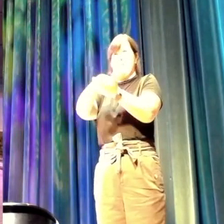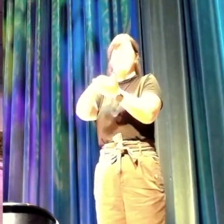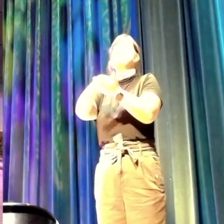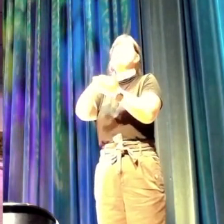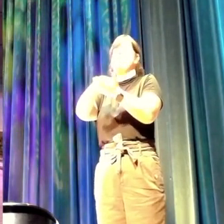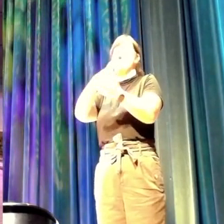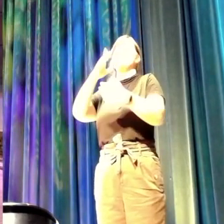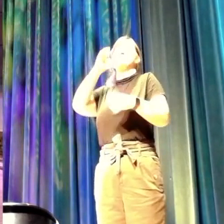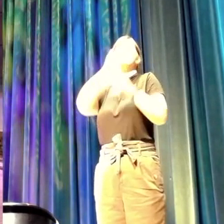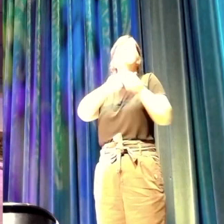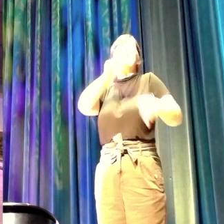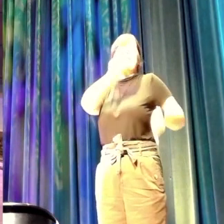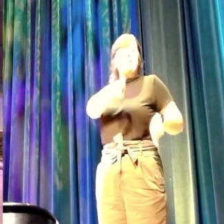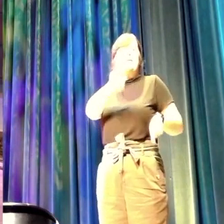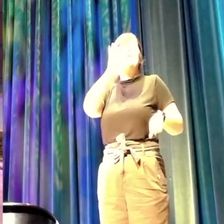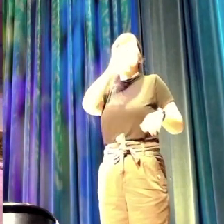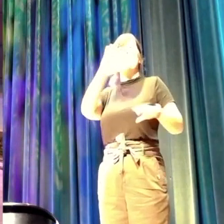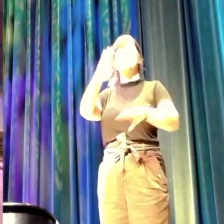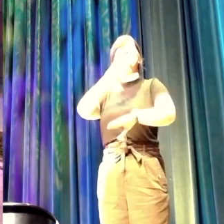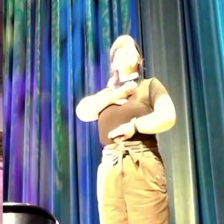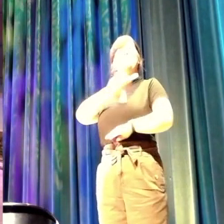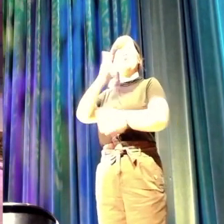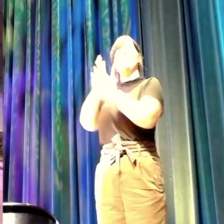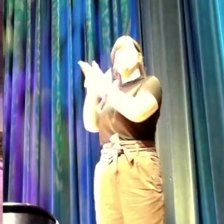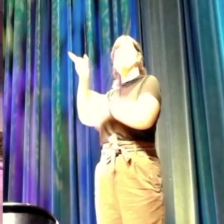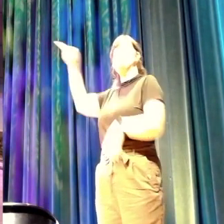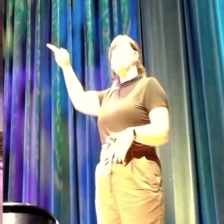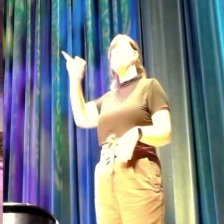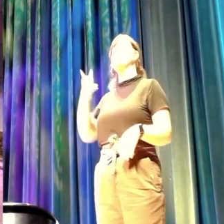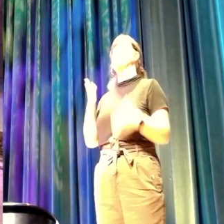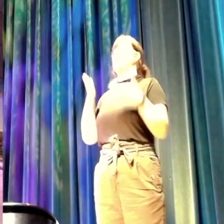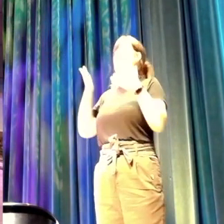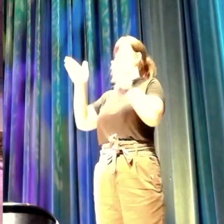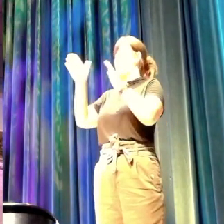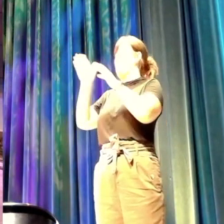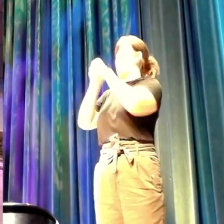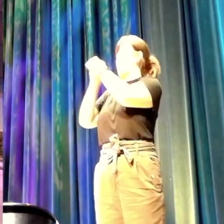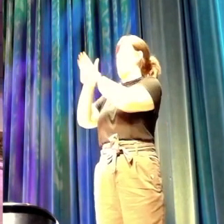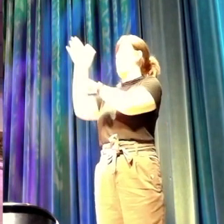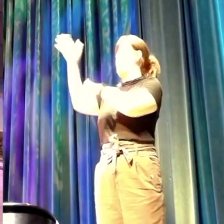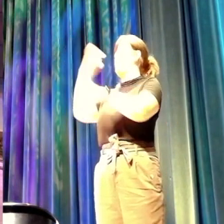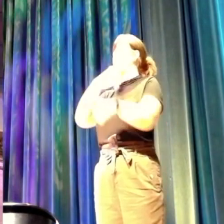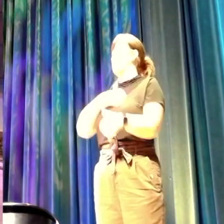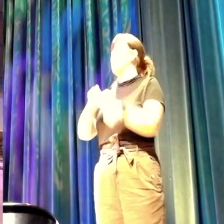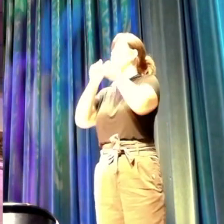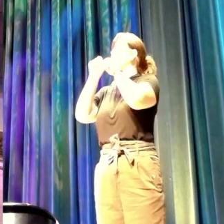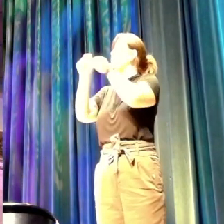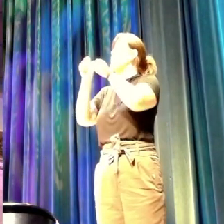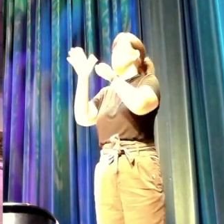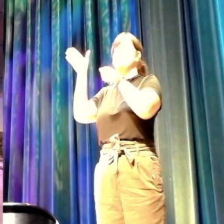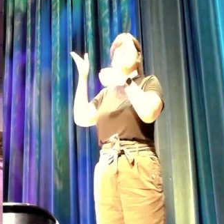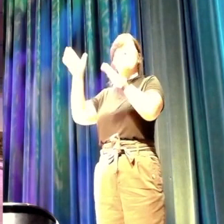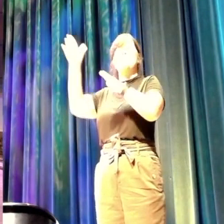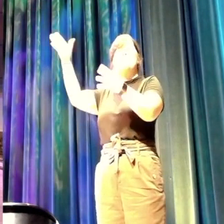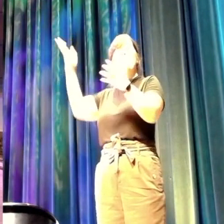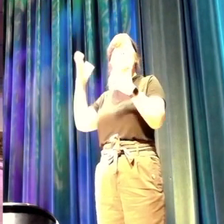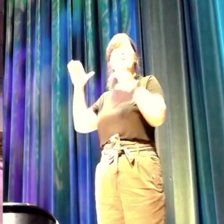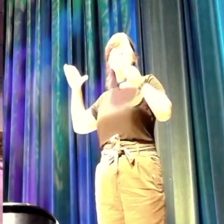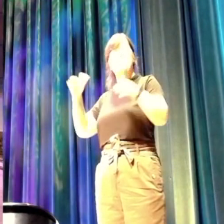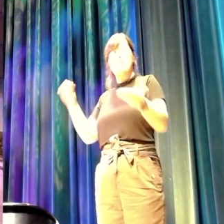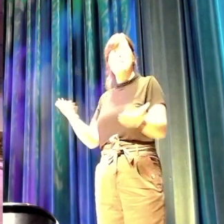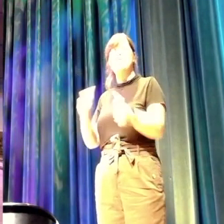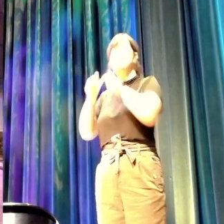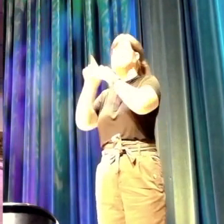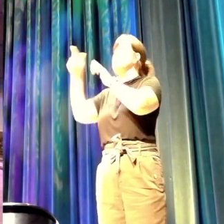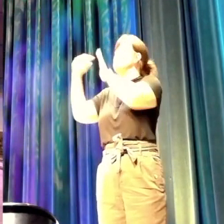Let it be done according to your divine will, purpose, and plan. Continue to take us higher, Lord. Continue to let your will be done. Continue to show